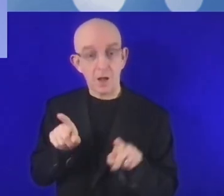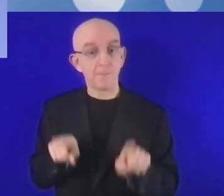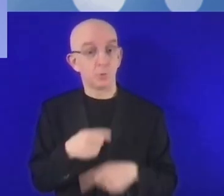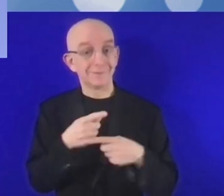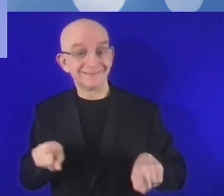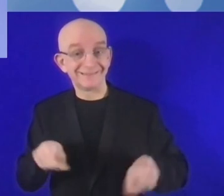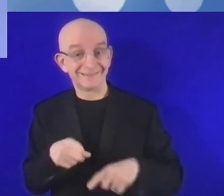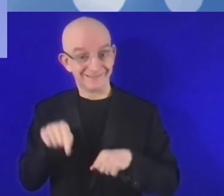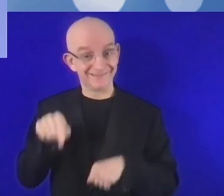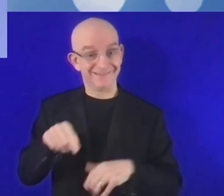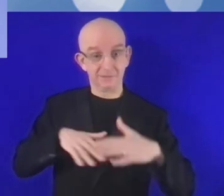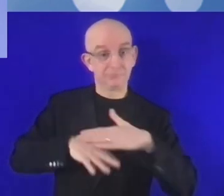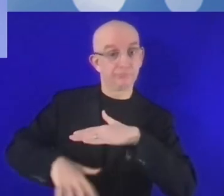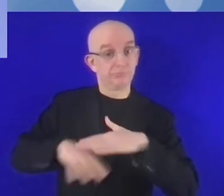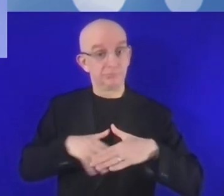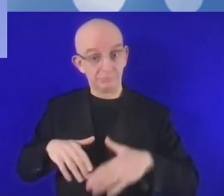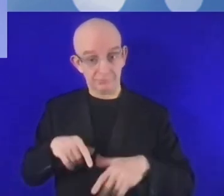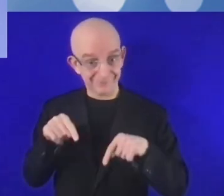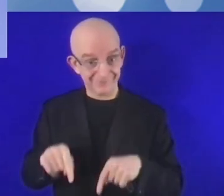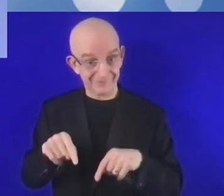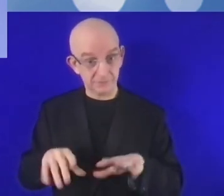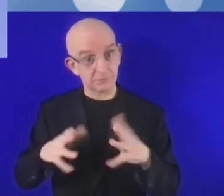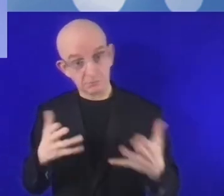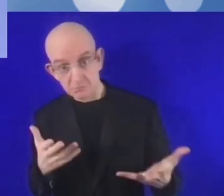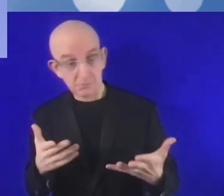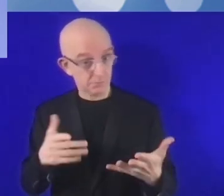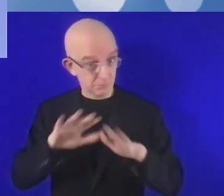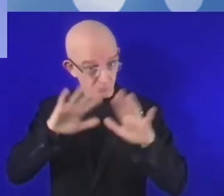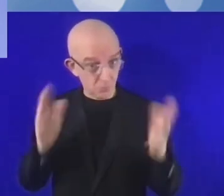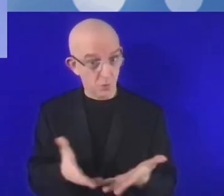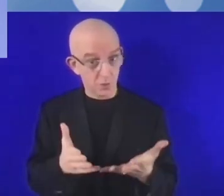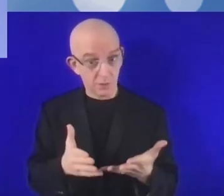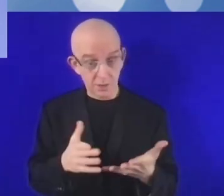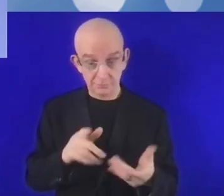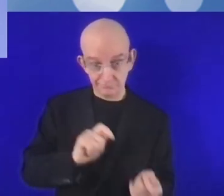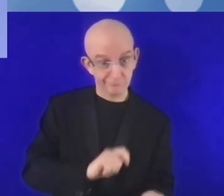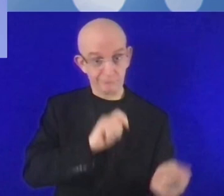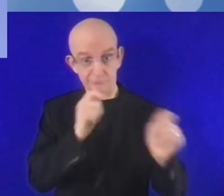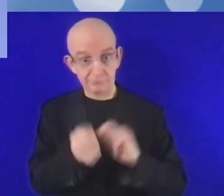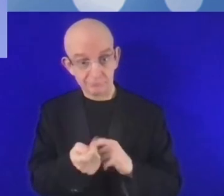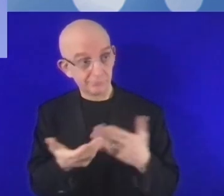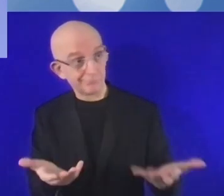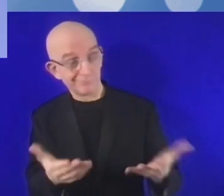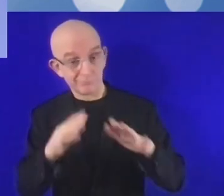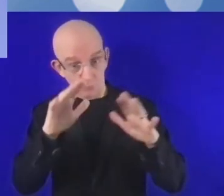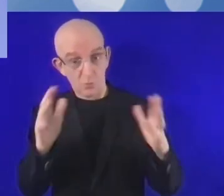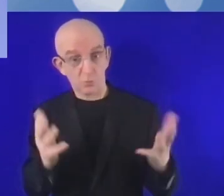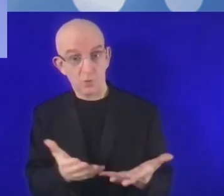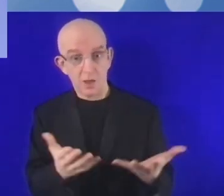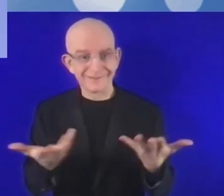and it leaves a world where basically only sellability and scalability decides about quality of things.